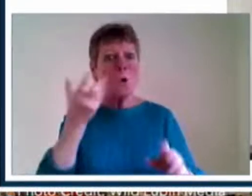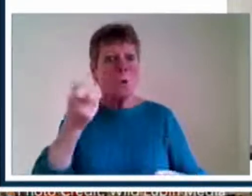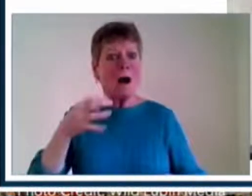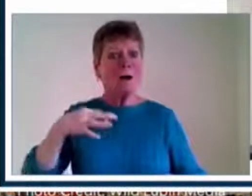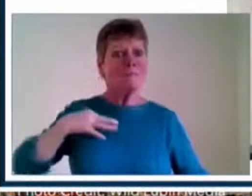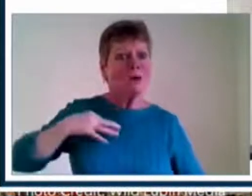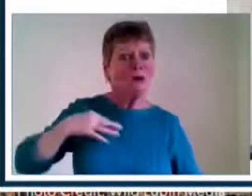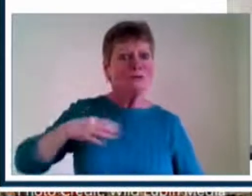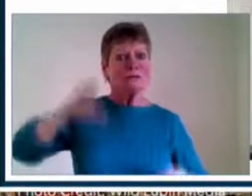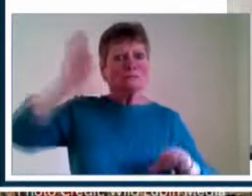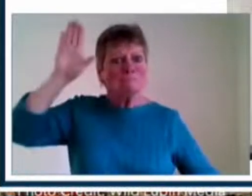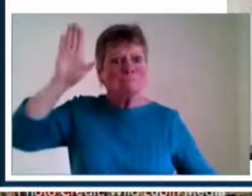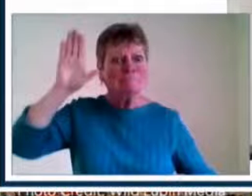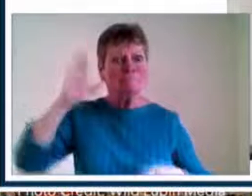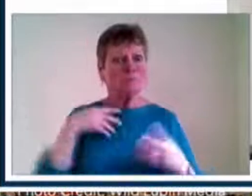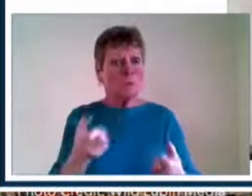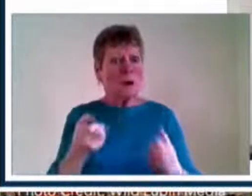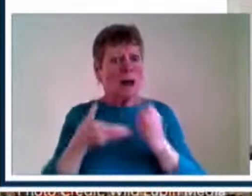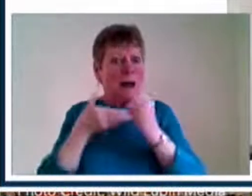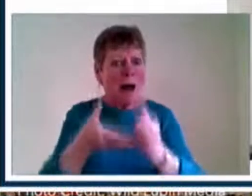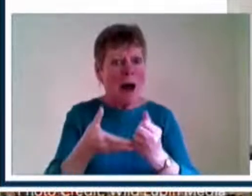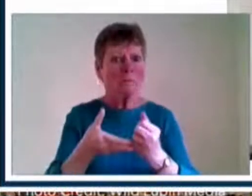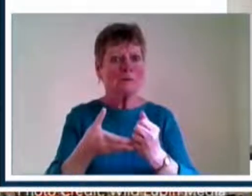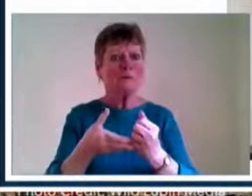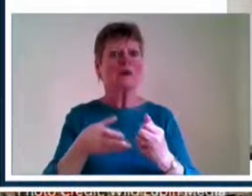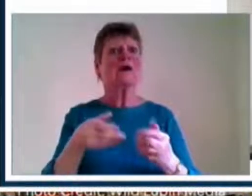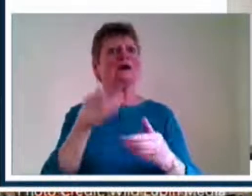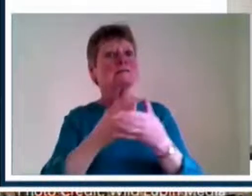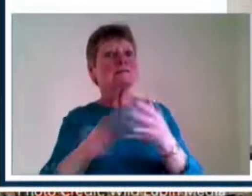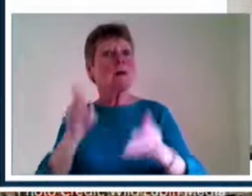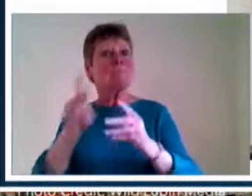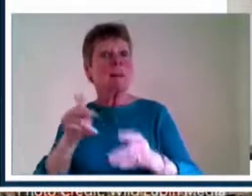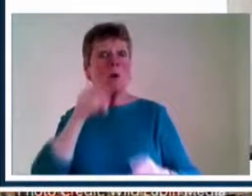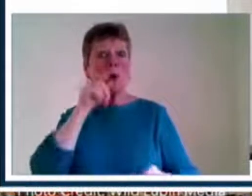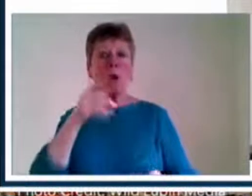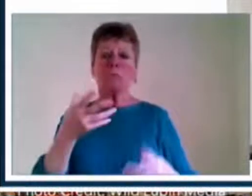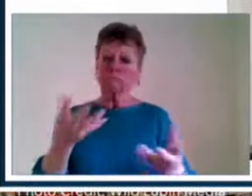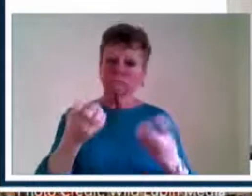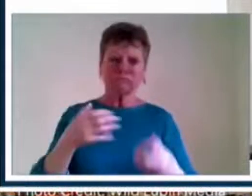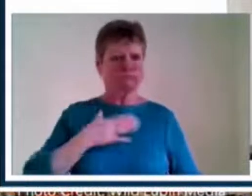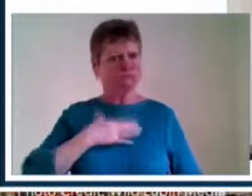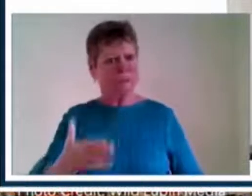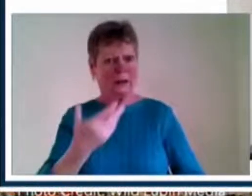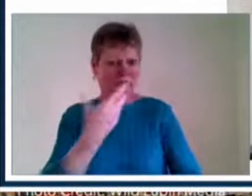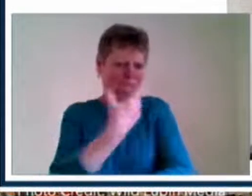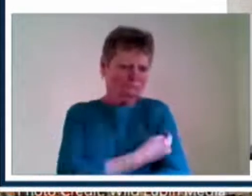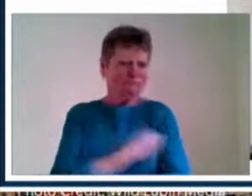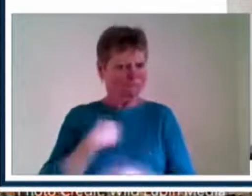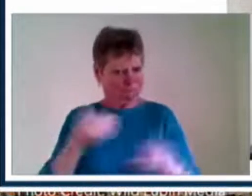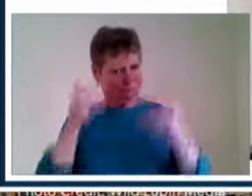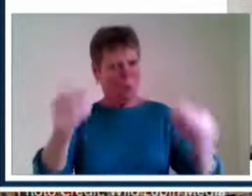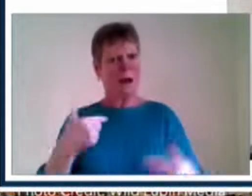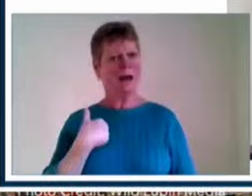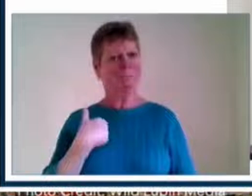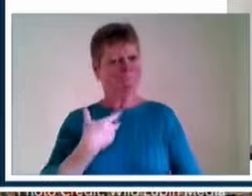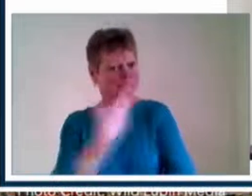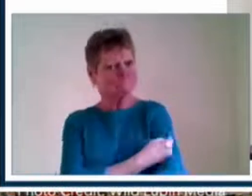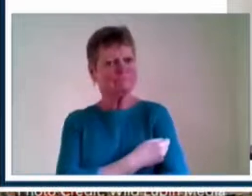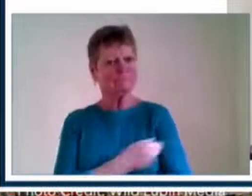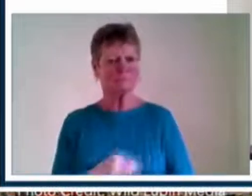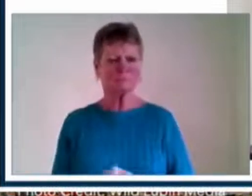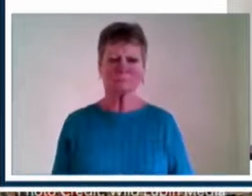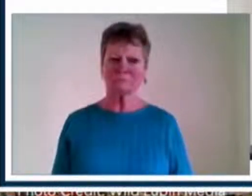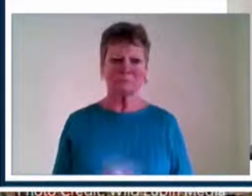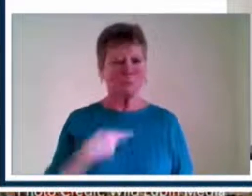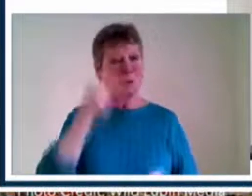of the solution by getting their shot. Thank you to each and every one of them. In a world of all kinds of tough news, we see it